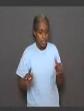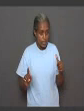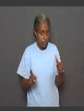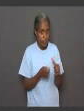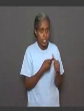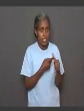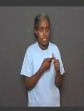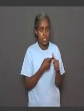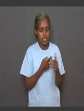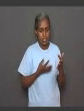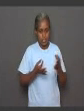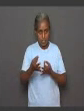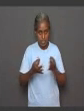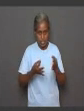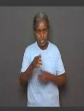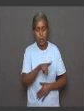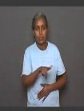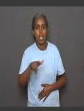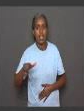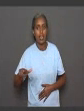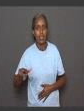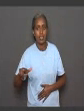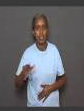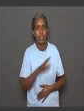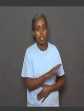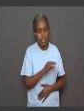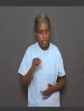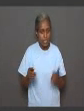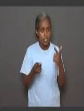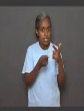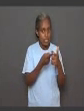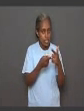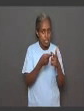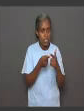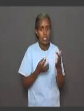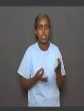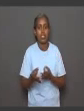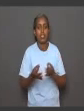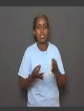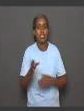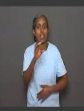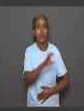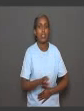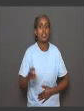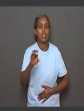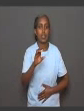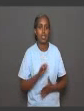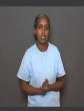first describes a line, and the second describes a circle.